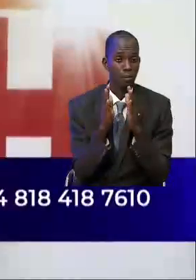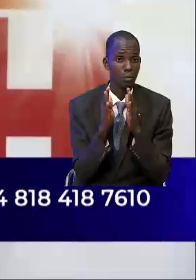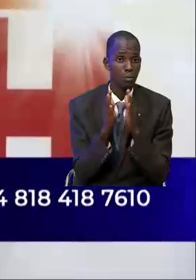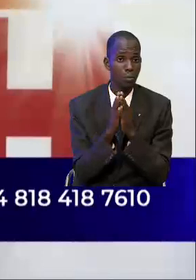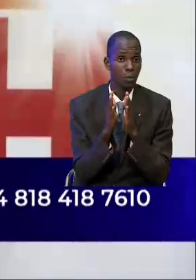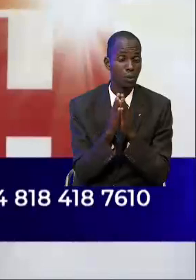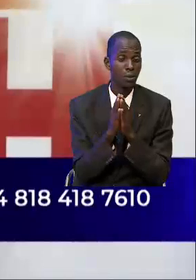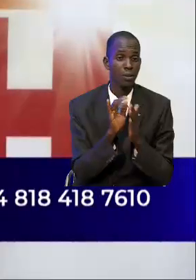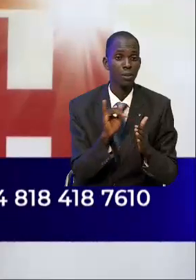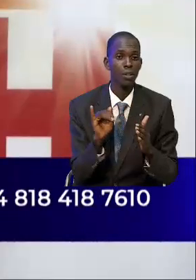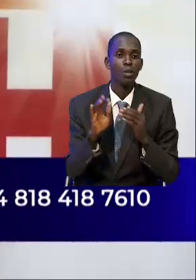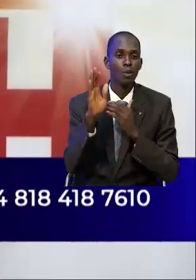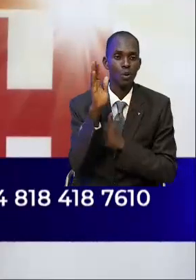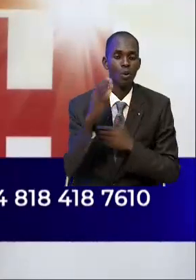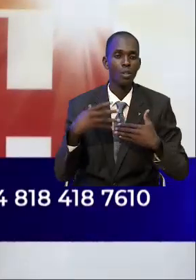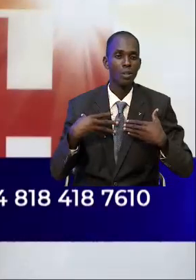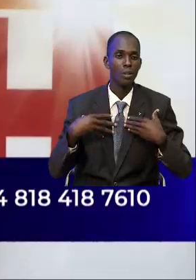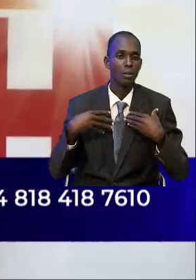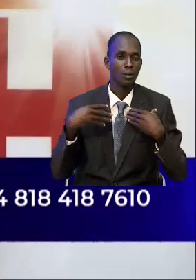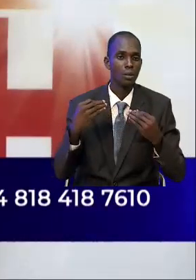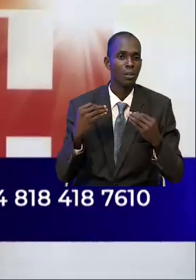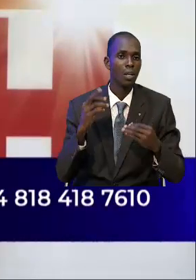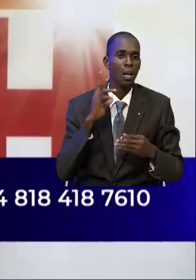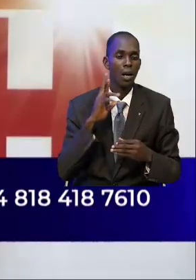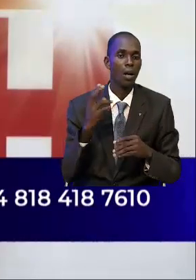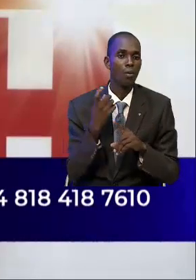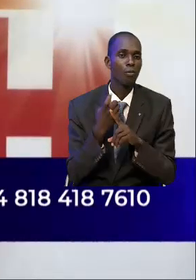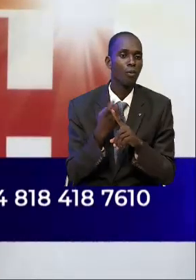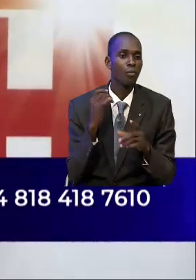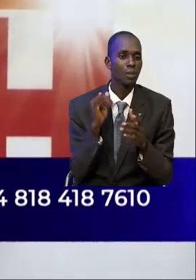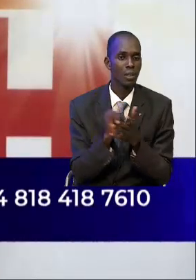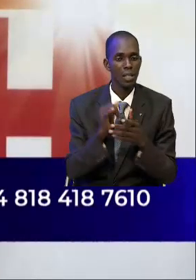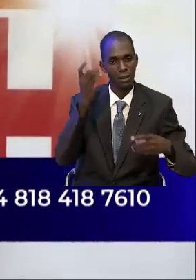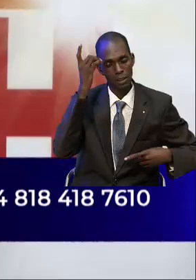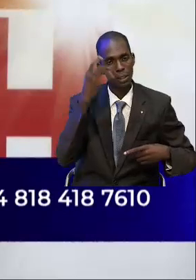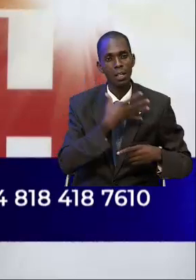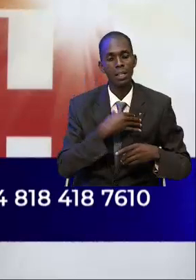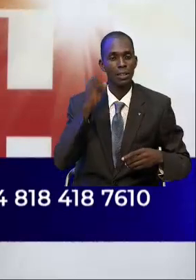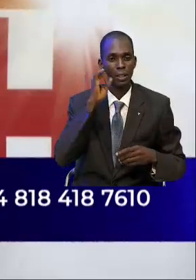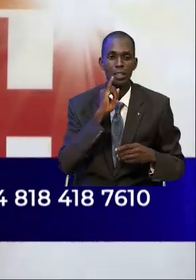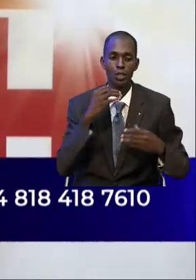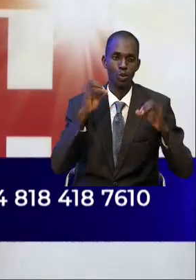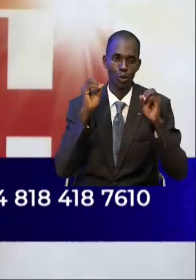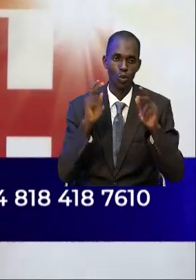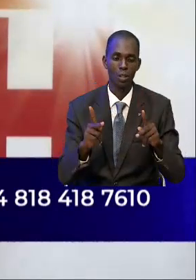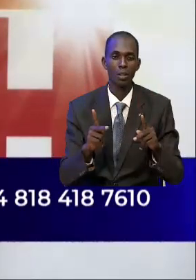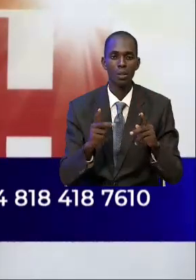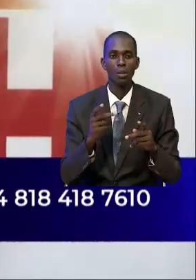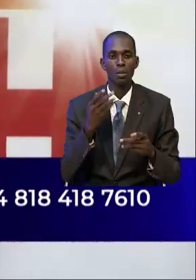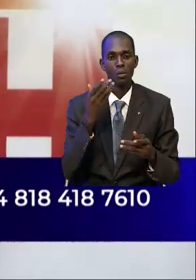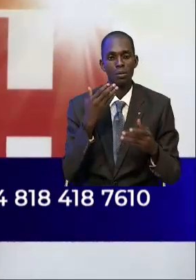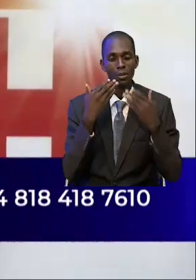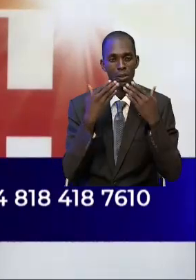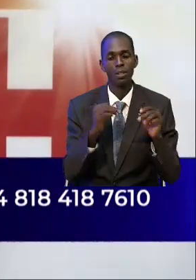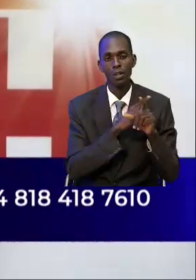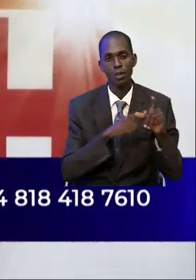BP. After praying to God, God healed me that BP. I am healed